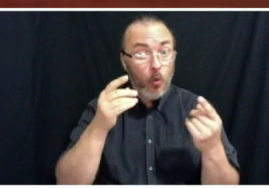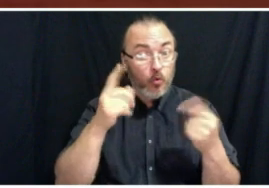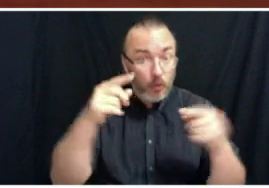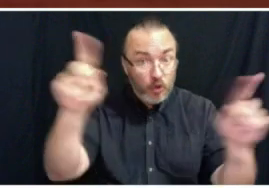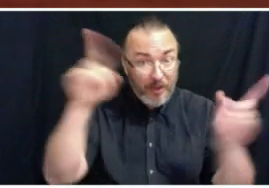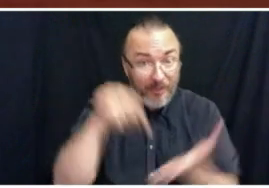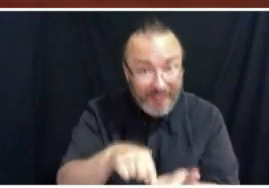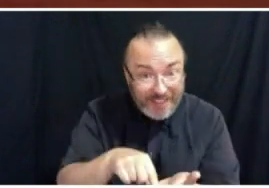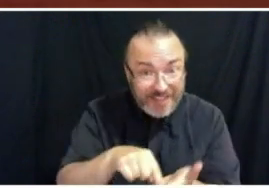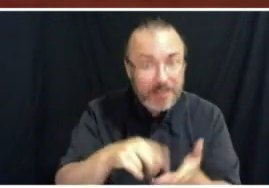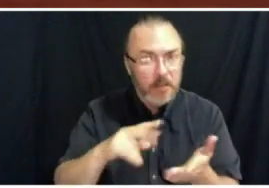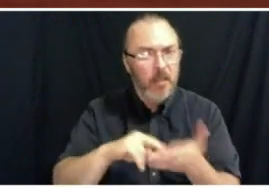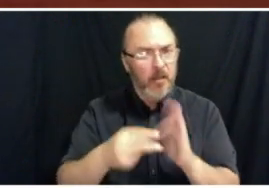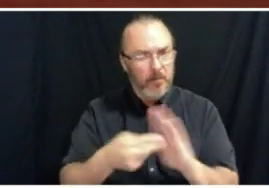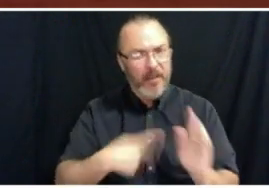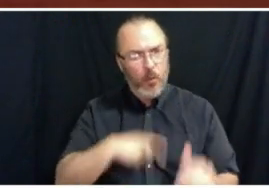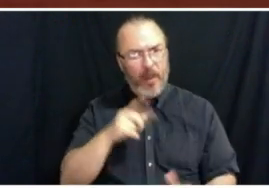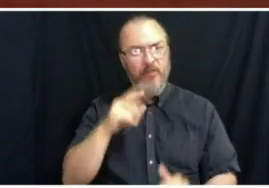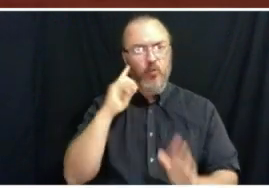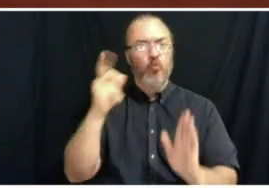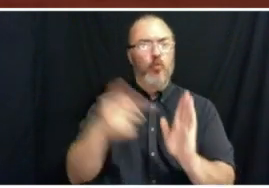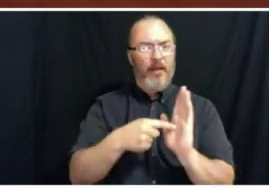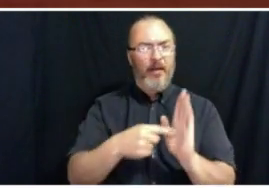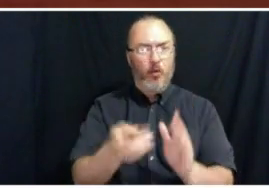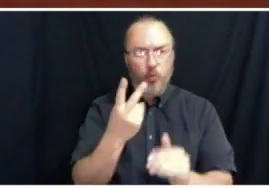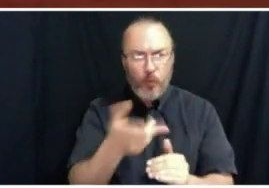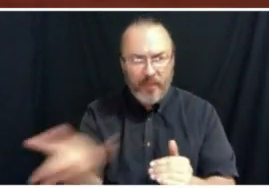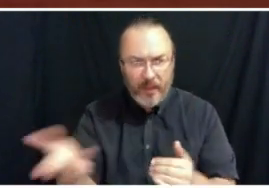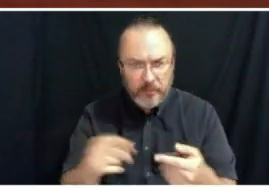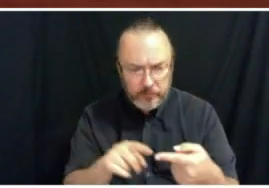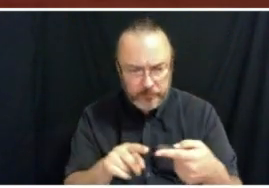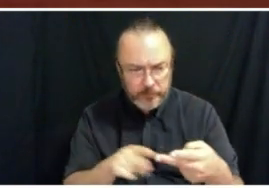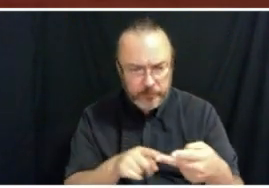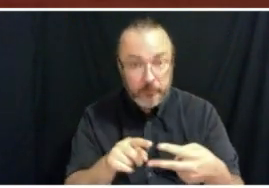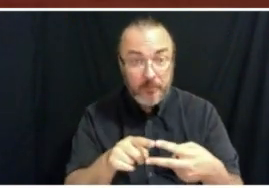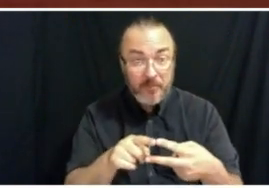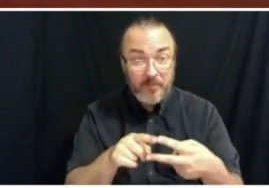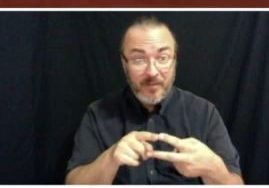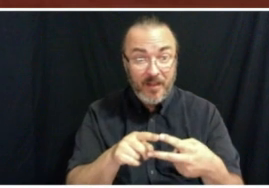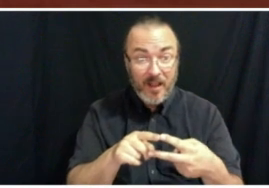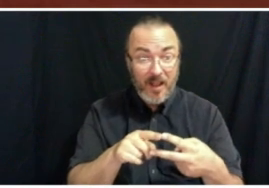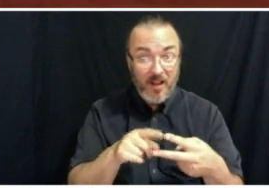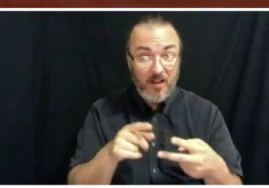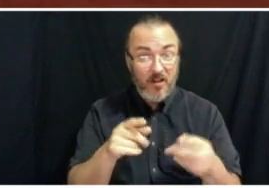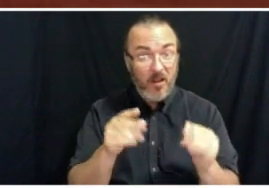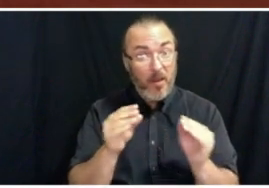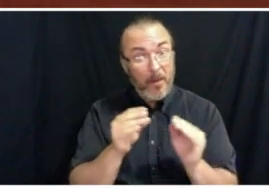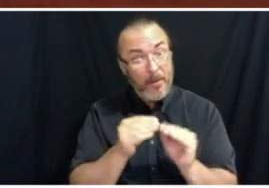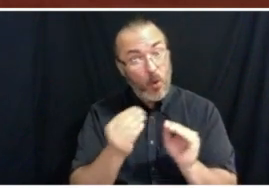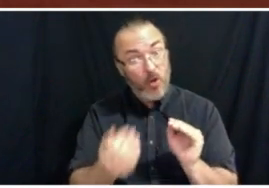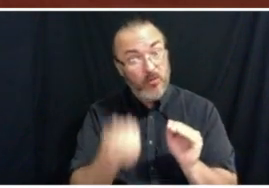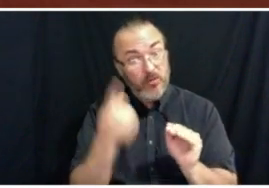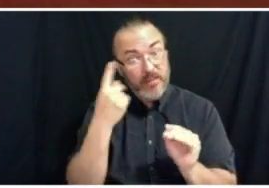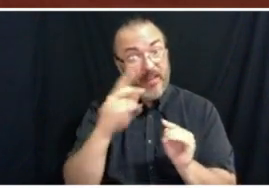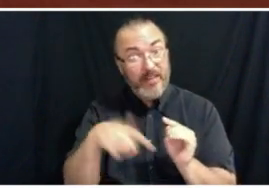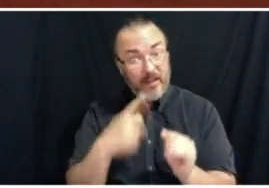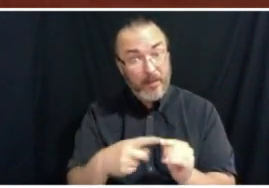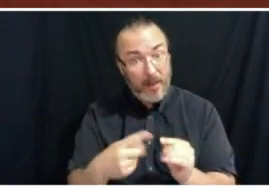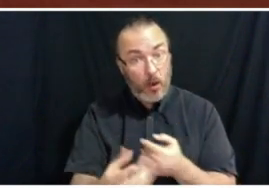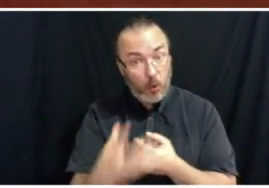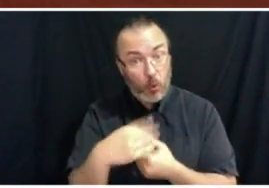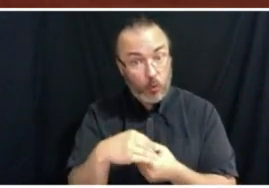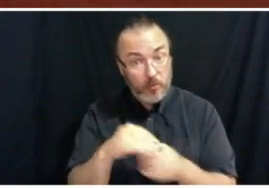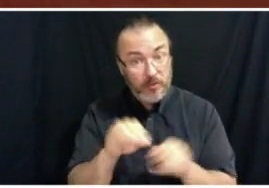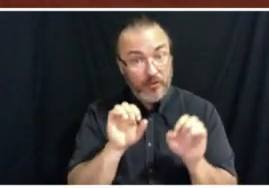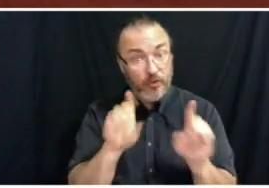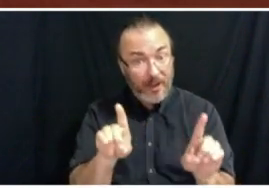two things. A, that we need to widen the understanding of inclusive education to include